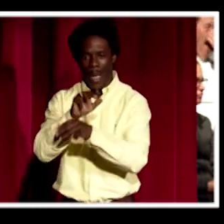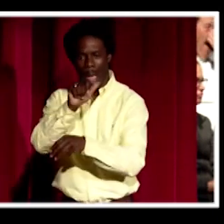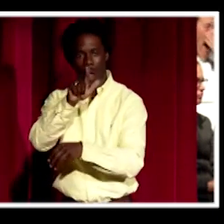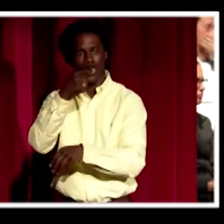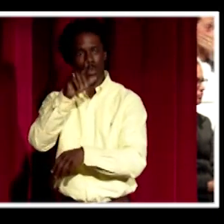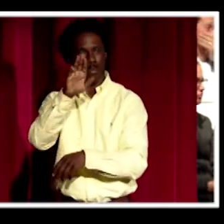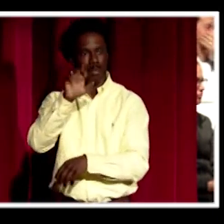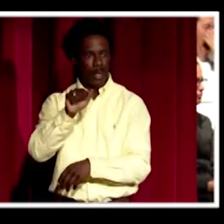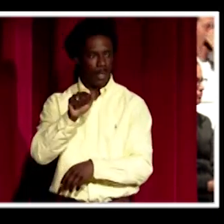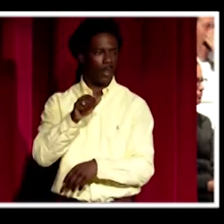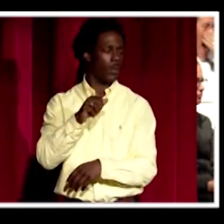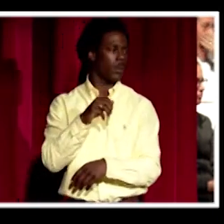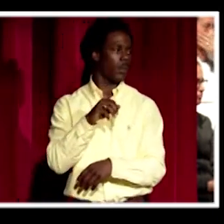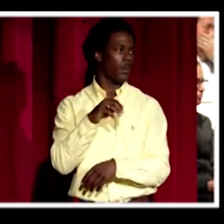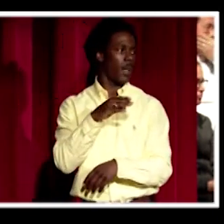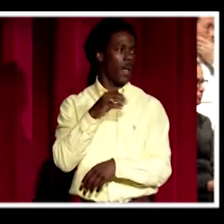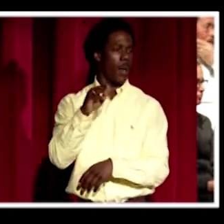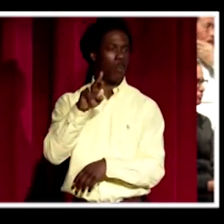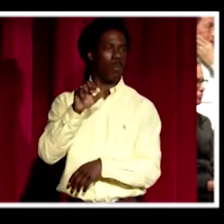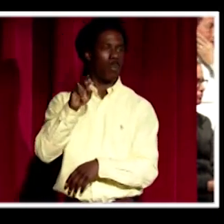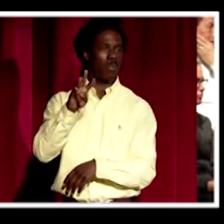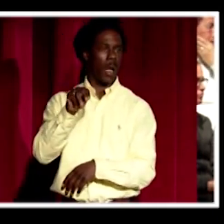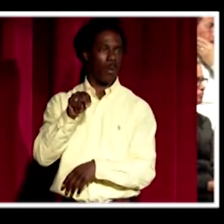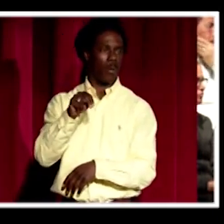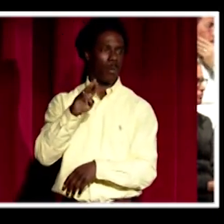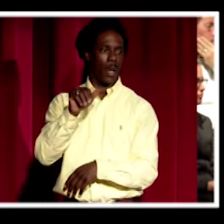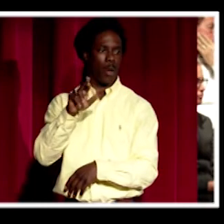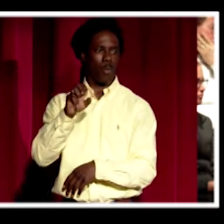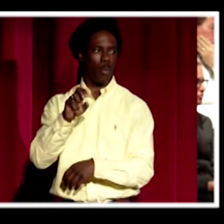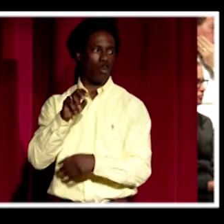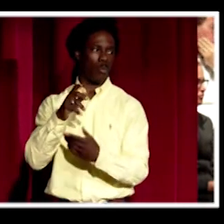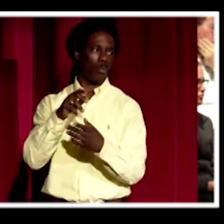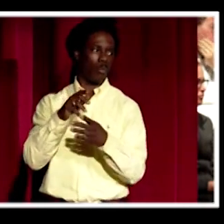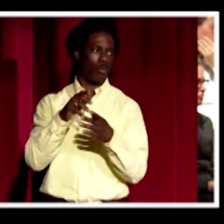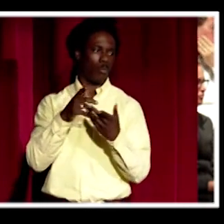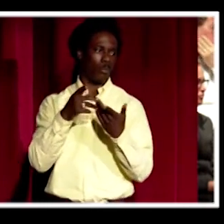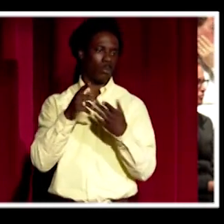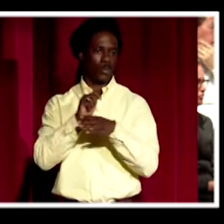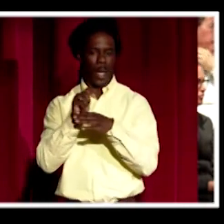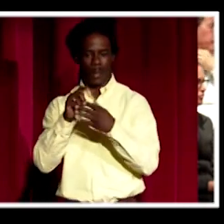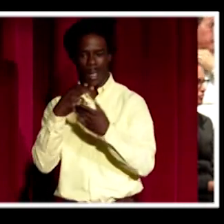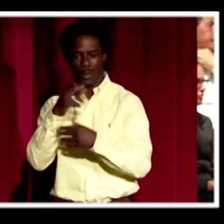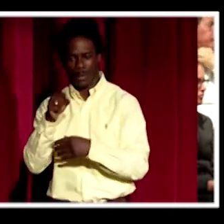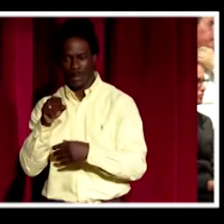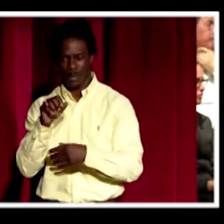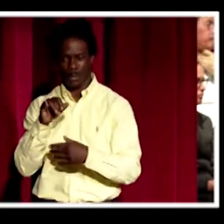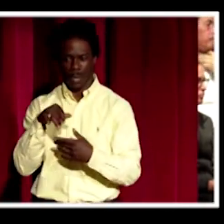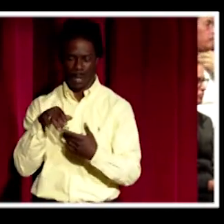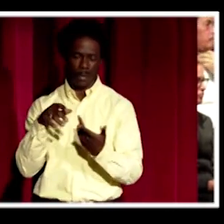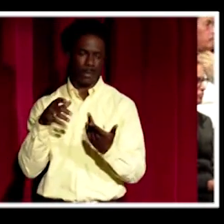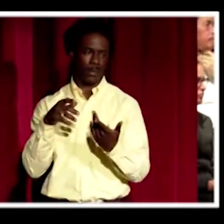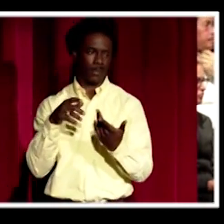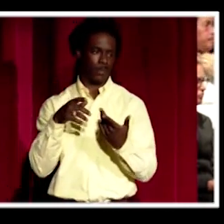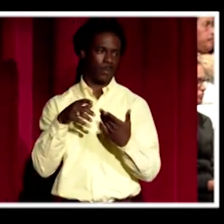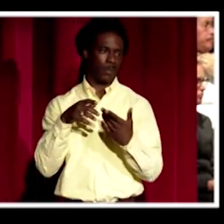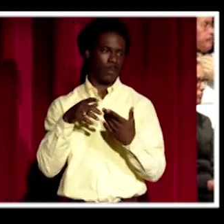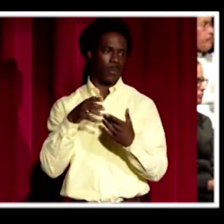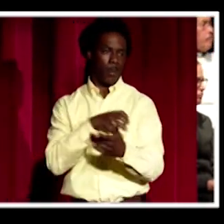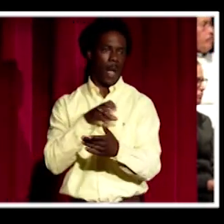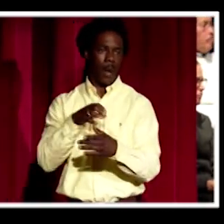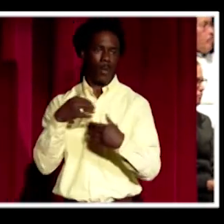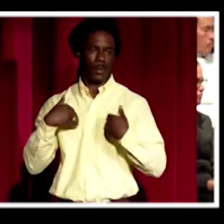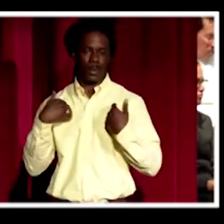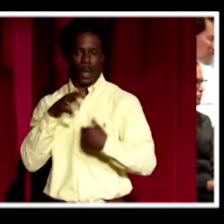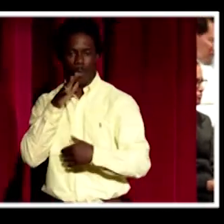new cohort at the Ron Brown College Preparatory High School, launched RAIN, Empowering Young Women as